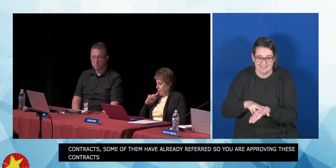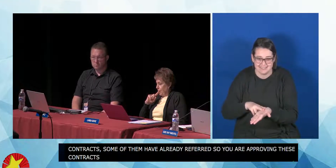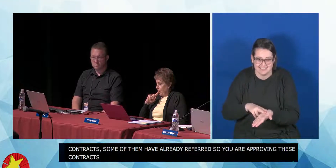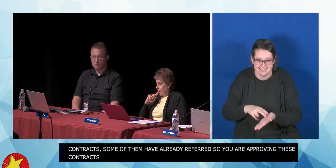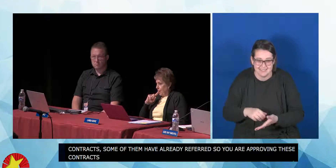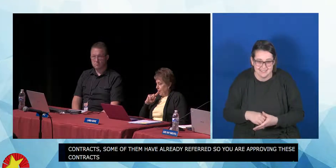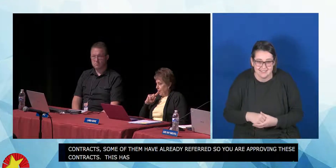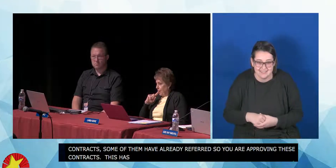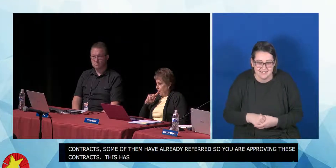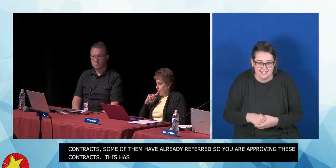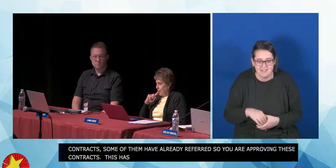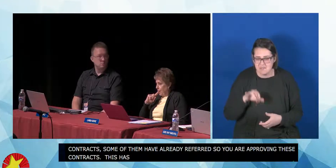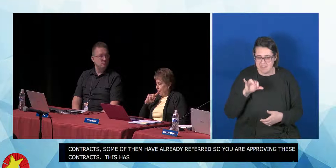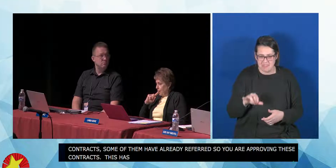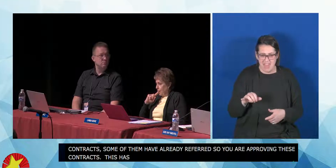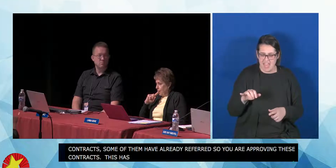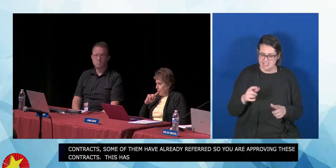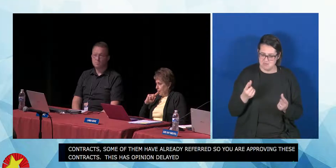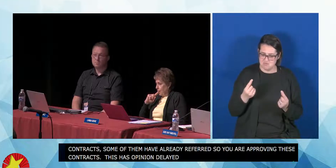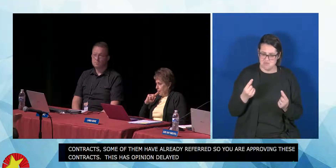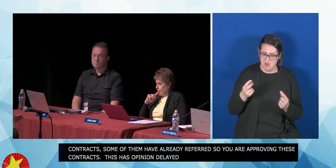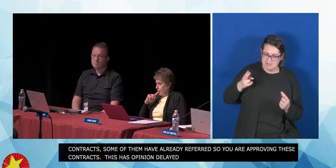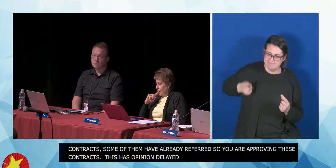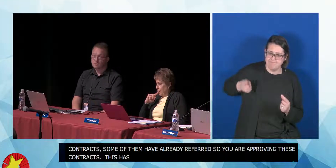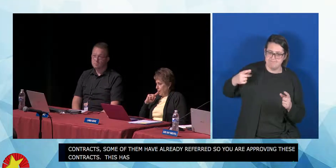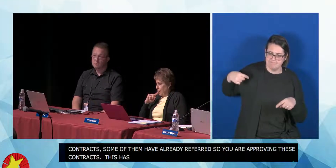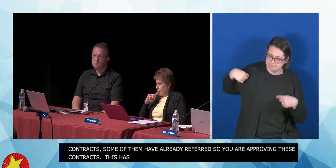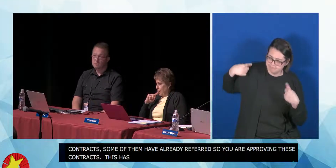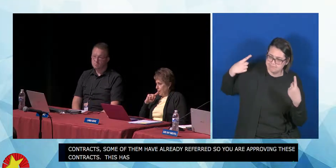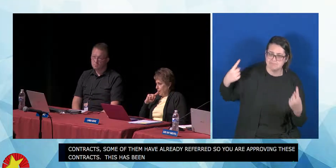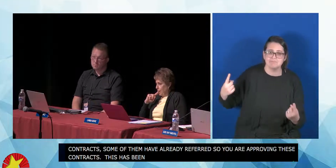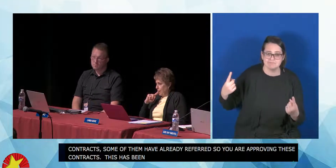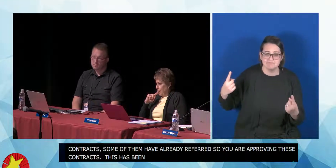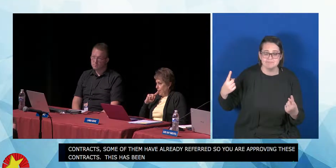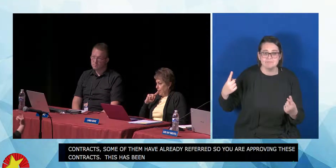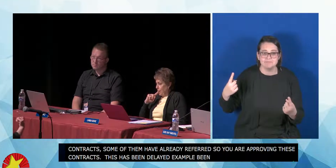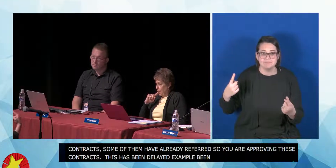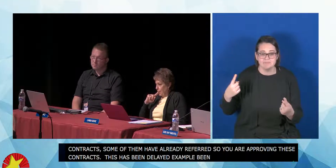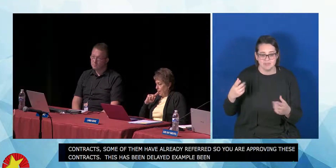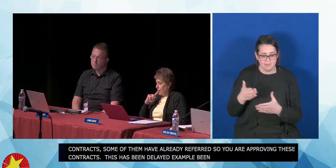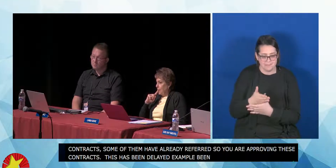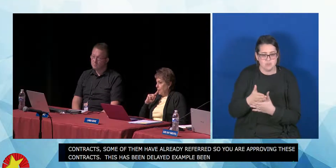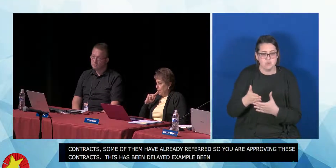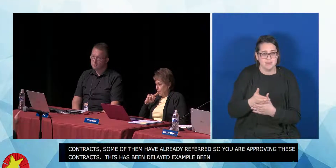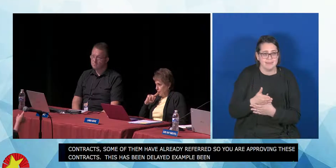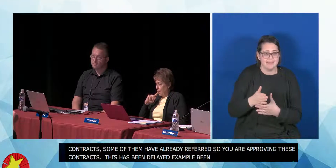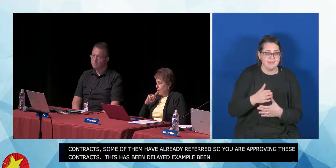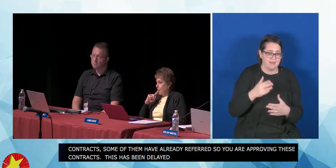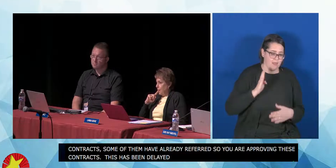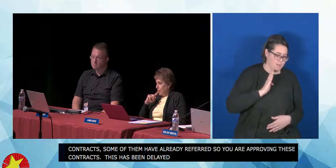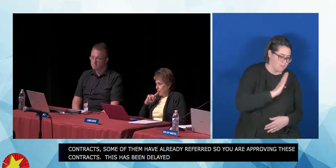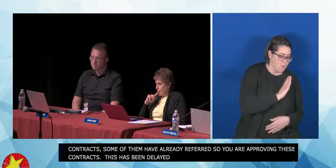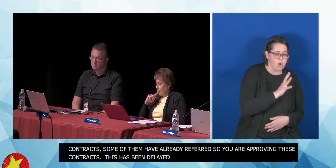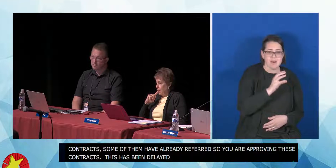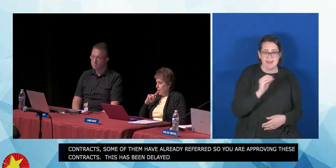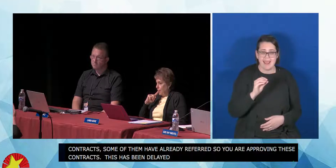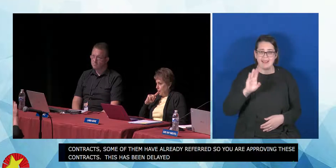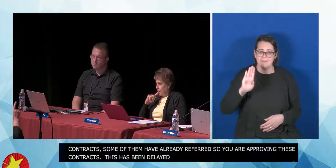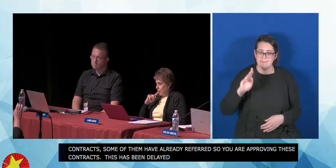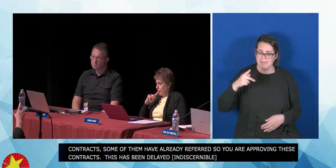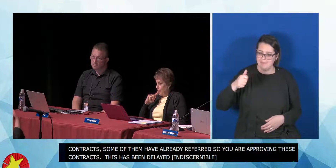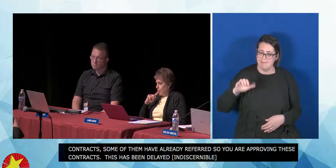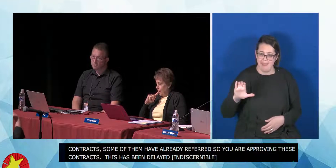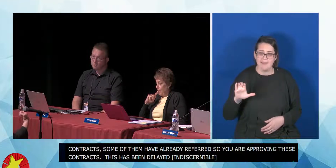has been conducted between the board and the BPAC, the Berger Performing Arts